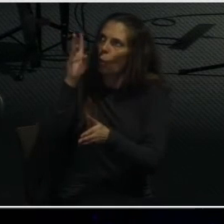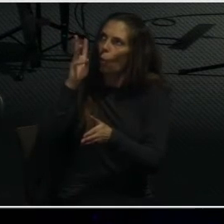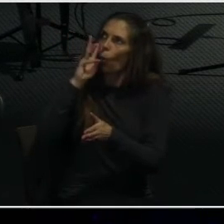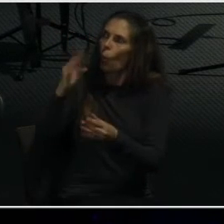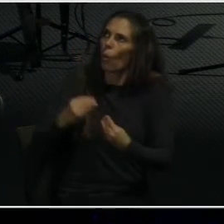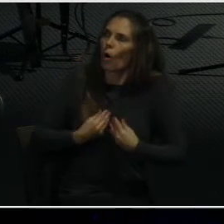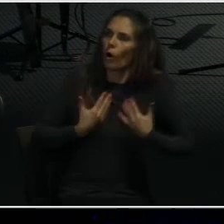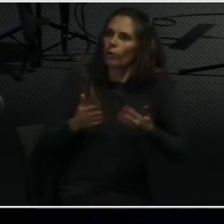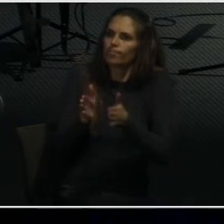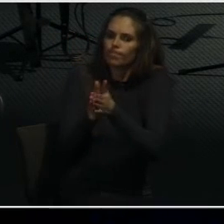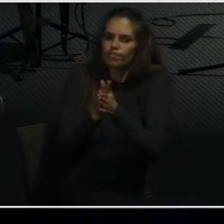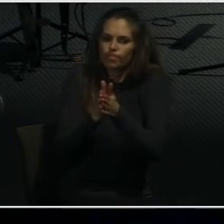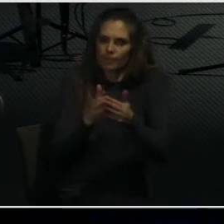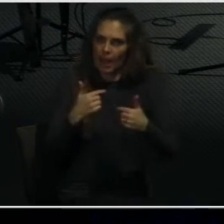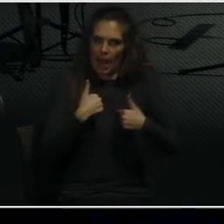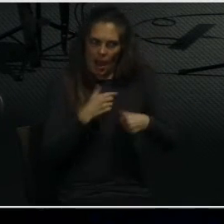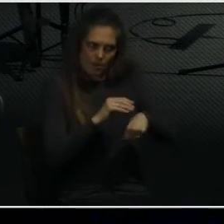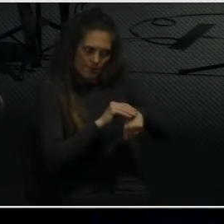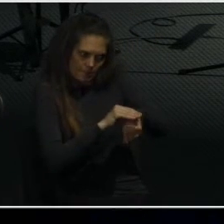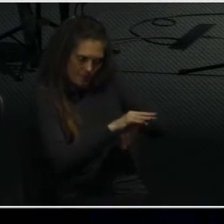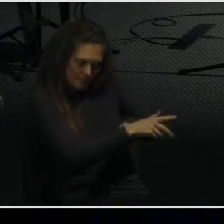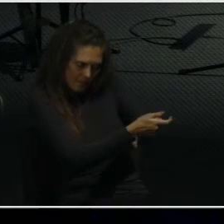The soul's deepest thirst.